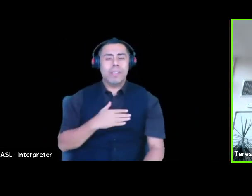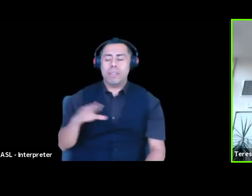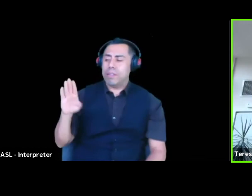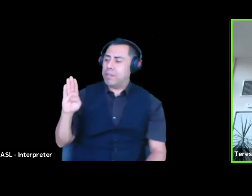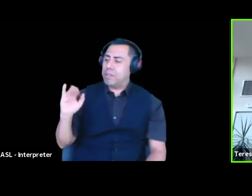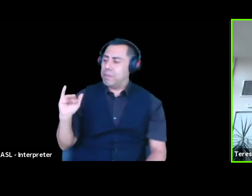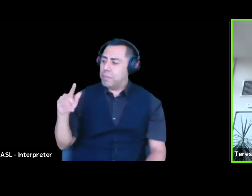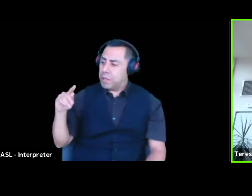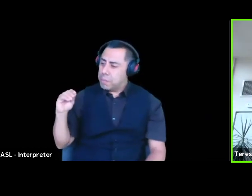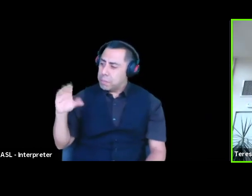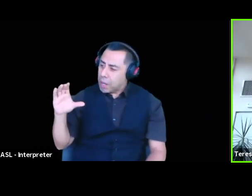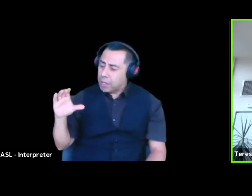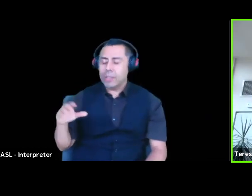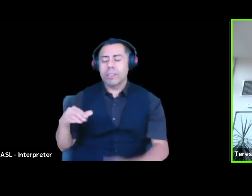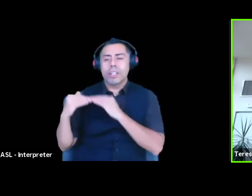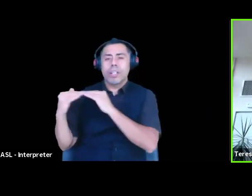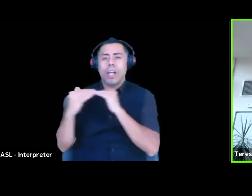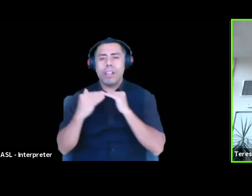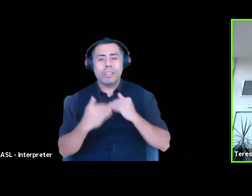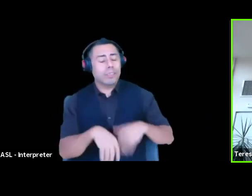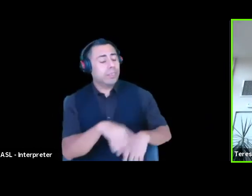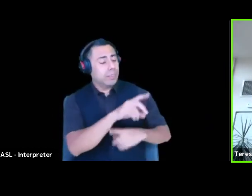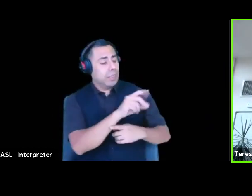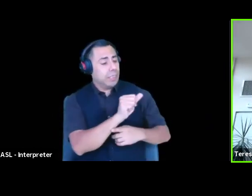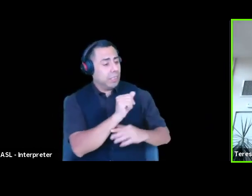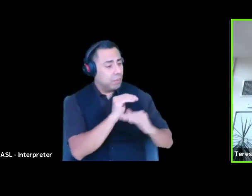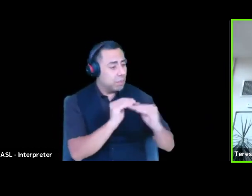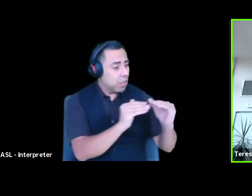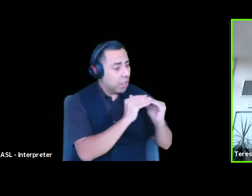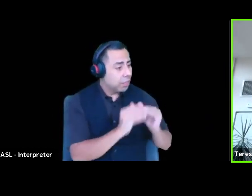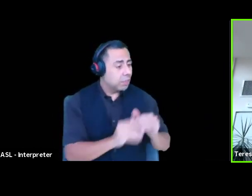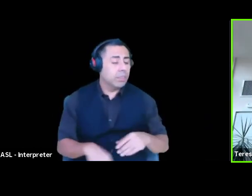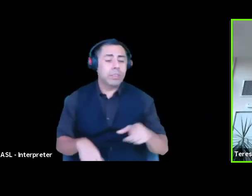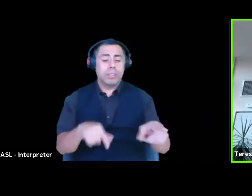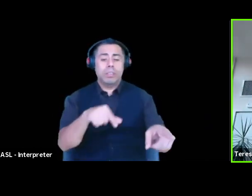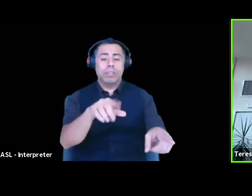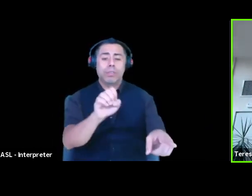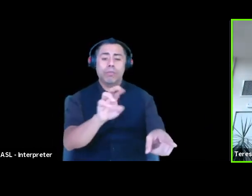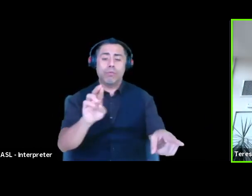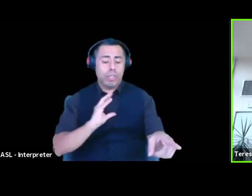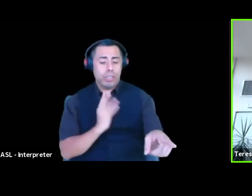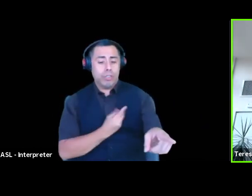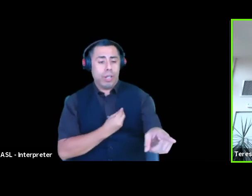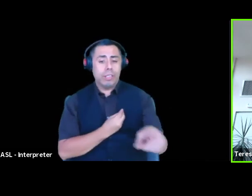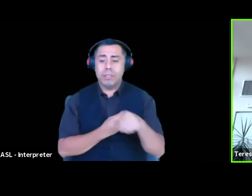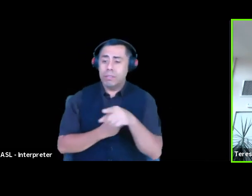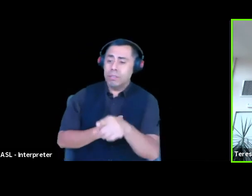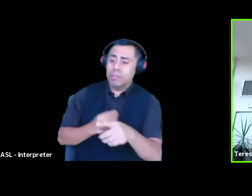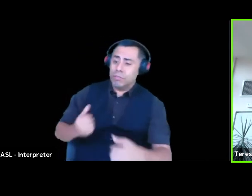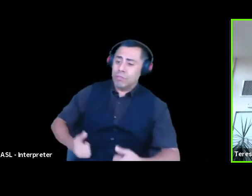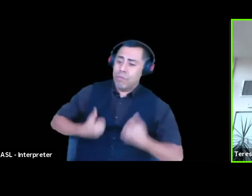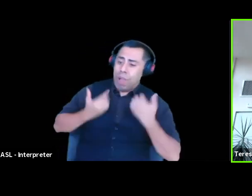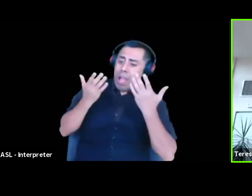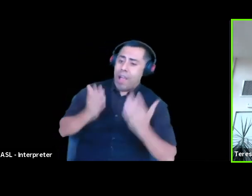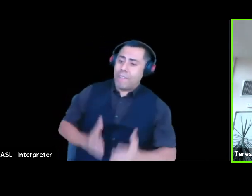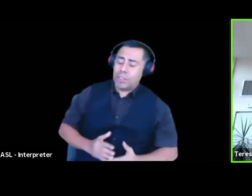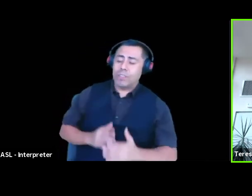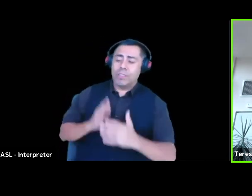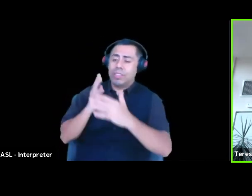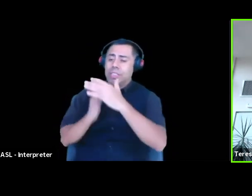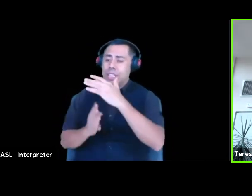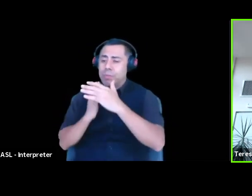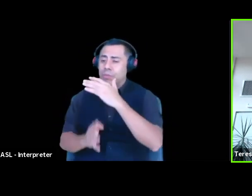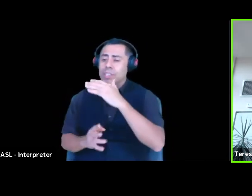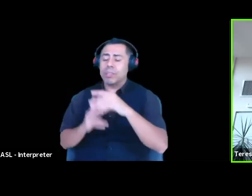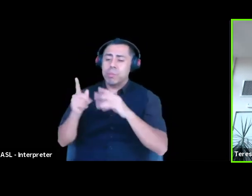our queer and trans colleagues, our survivors, our immigrants and refugees who will lead the way. Let